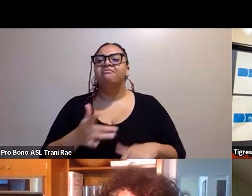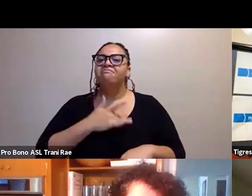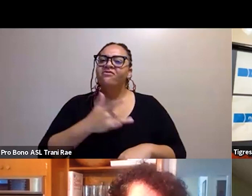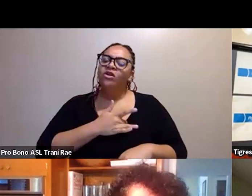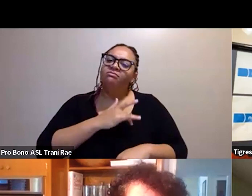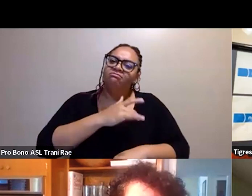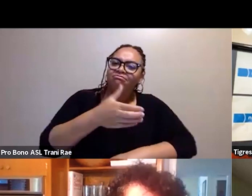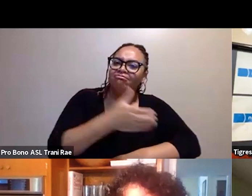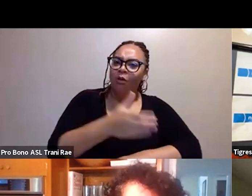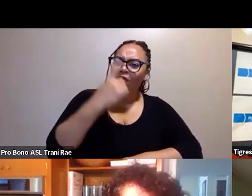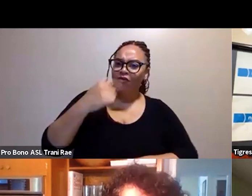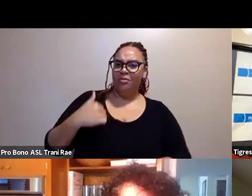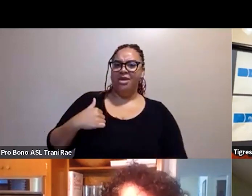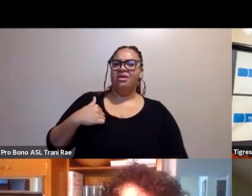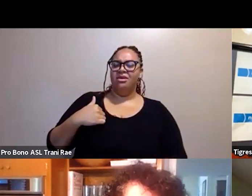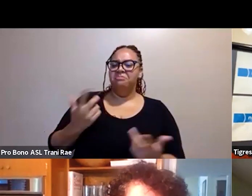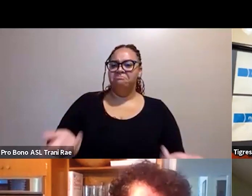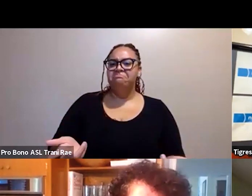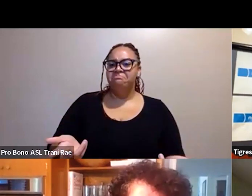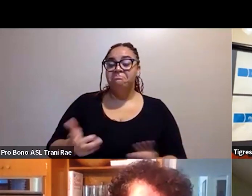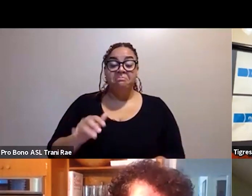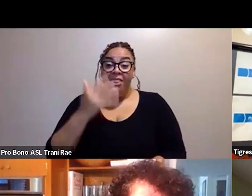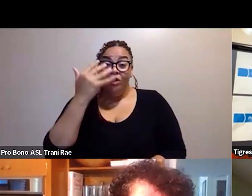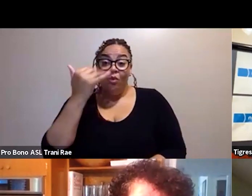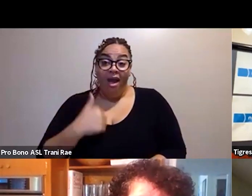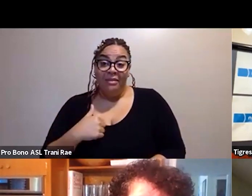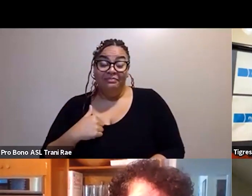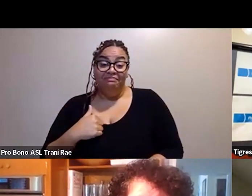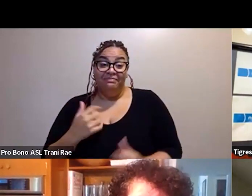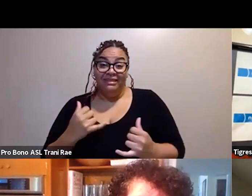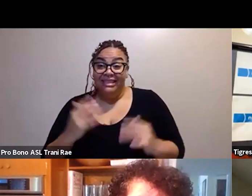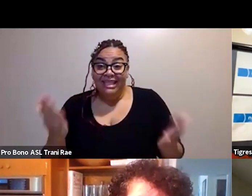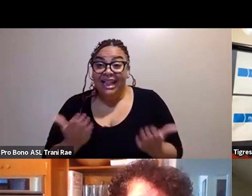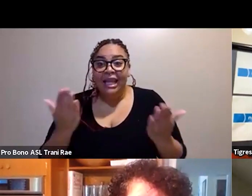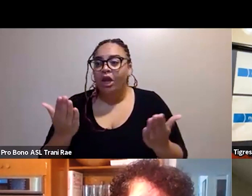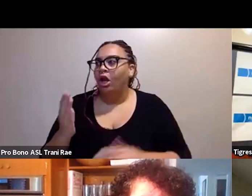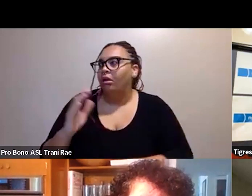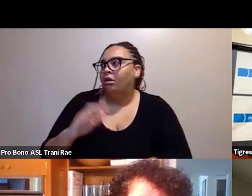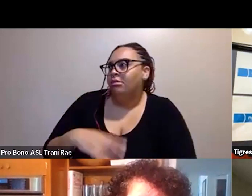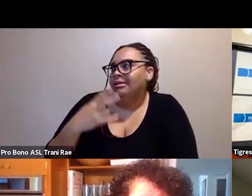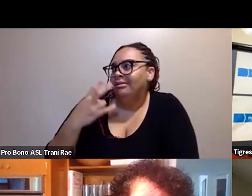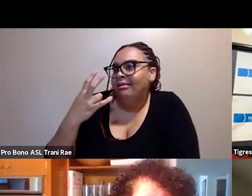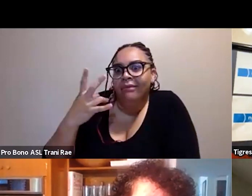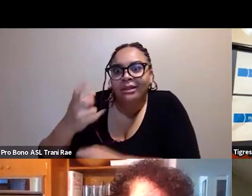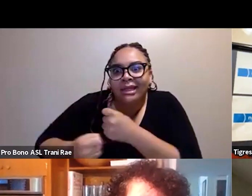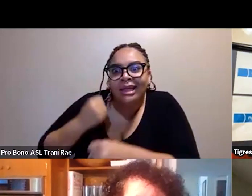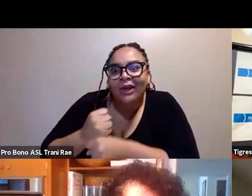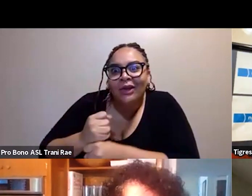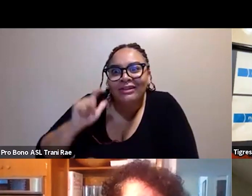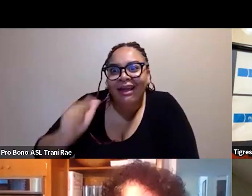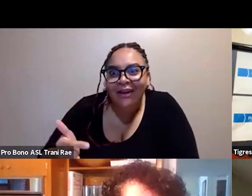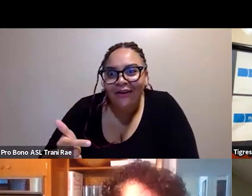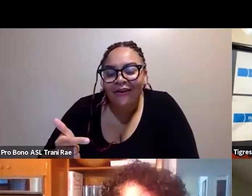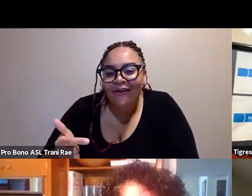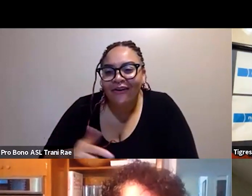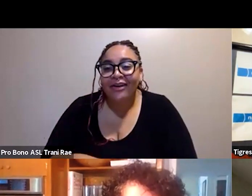intersection. So that's why I'm still here, apparently 17 years later. Isn't